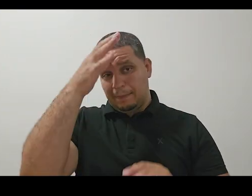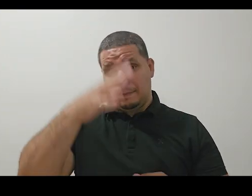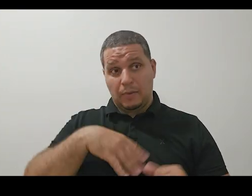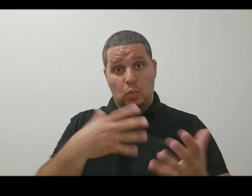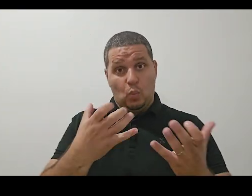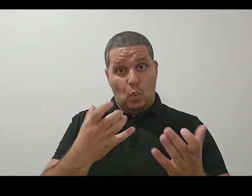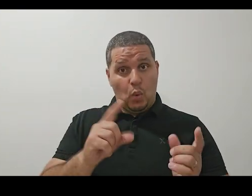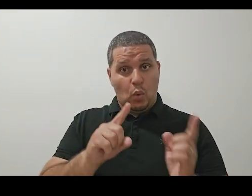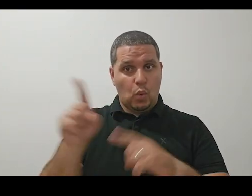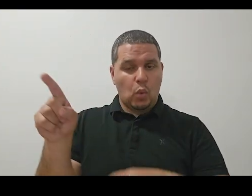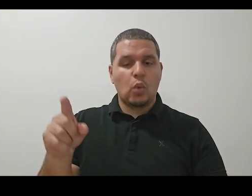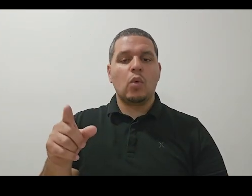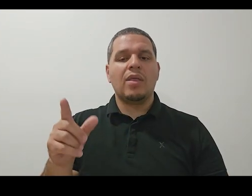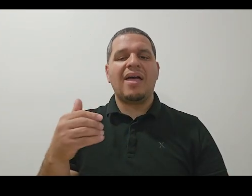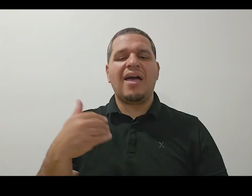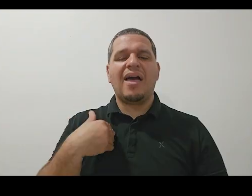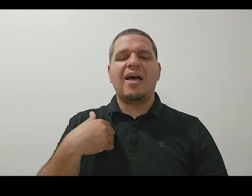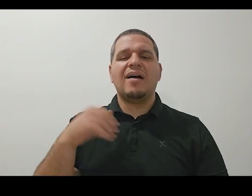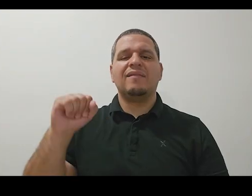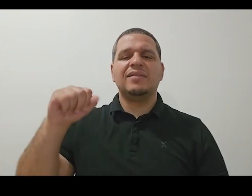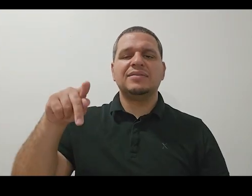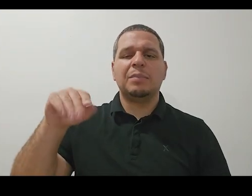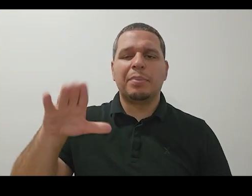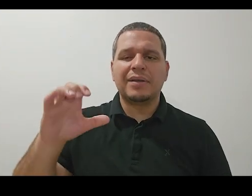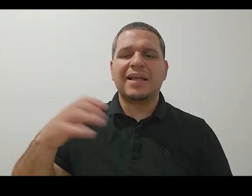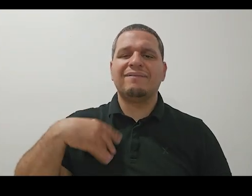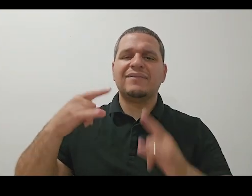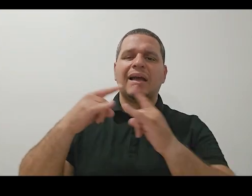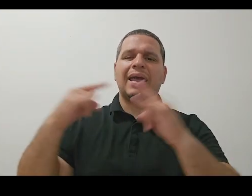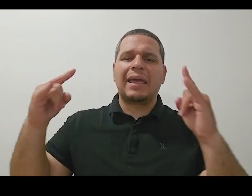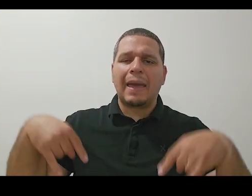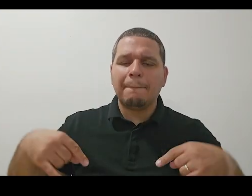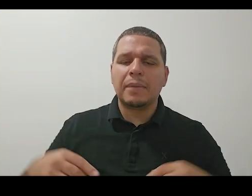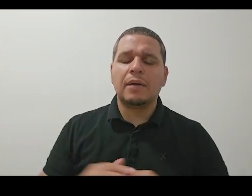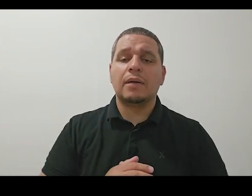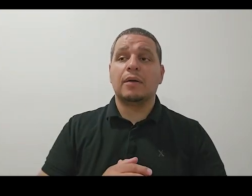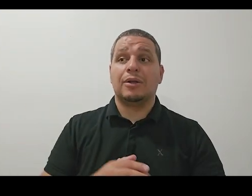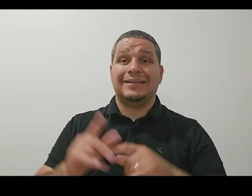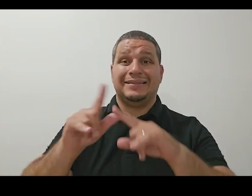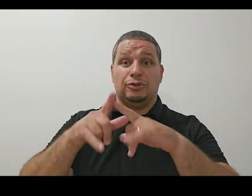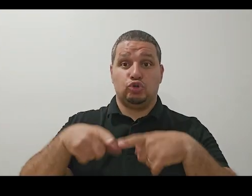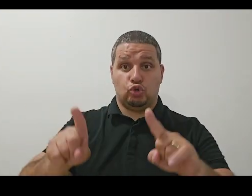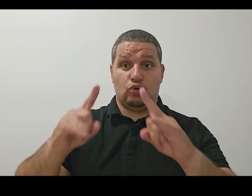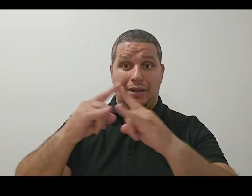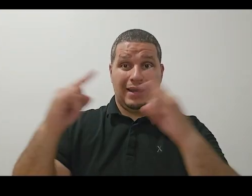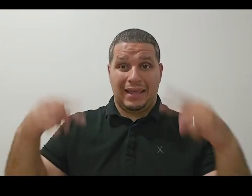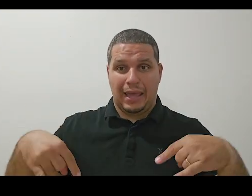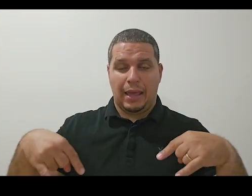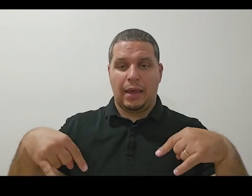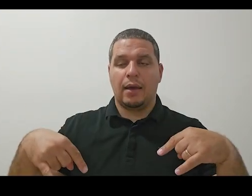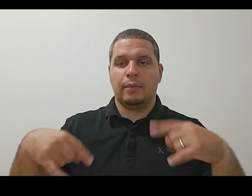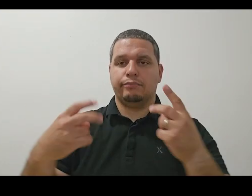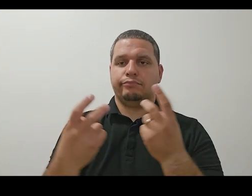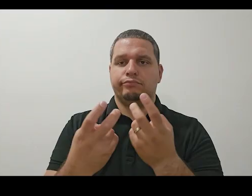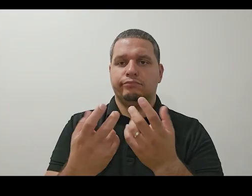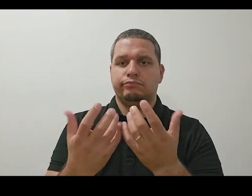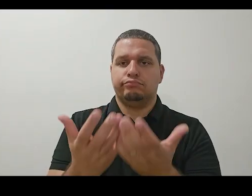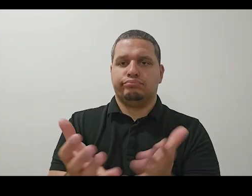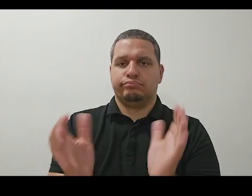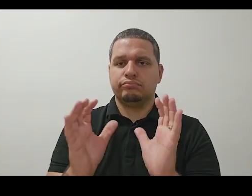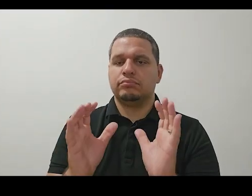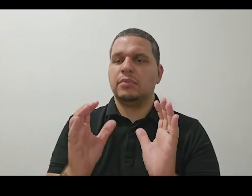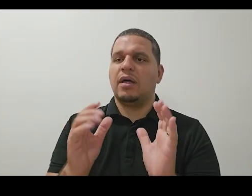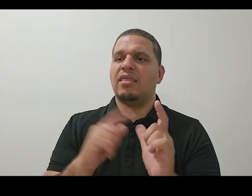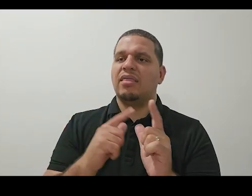often, men that want to go, they have a space, they go camping. While camping, they share